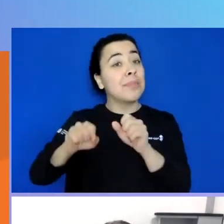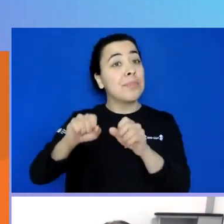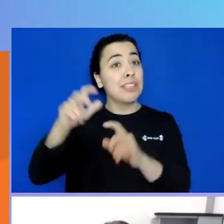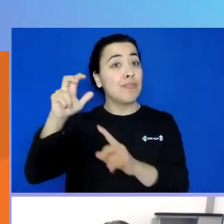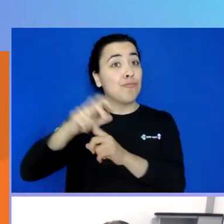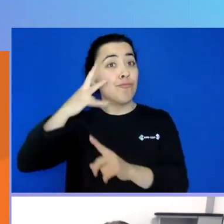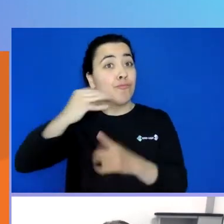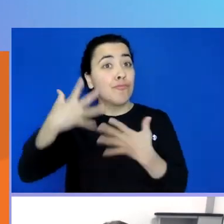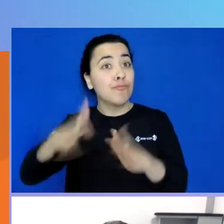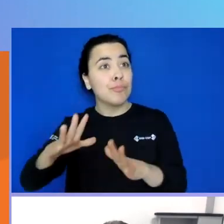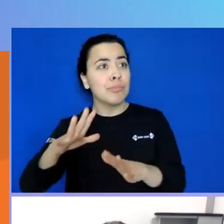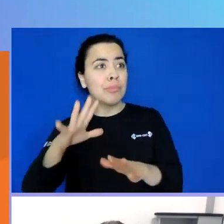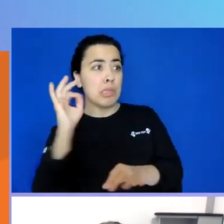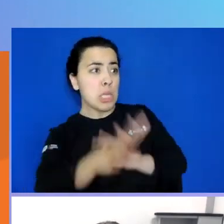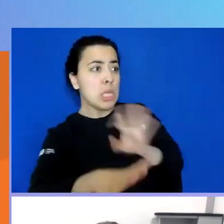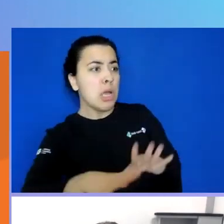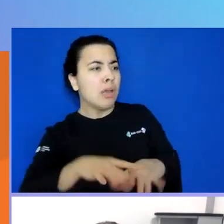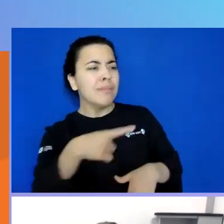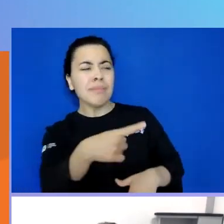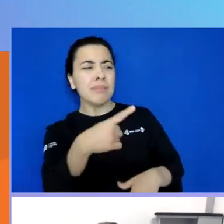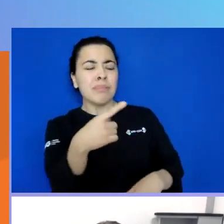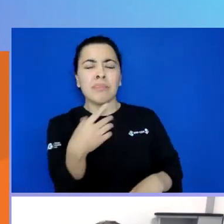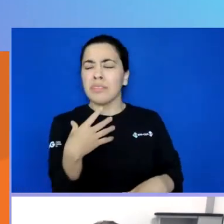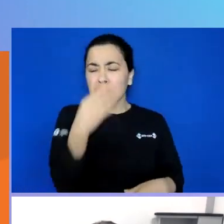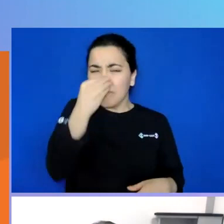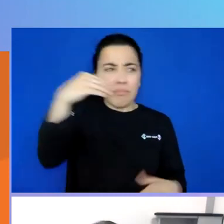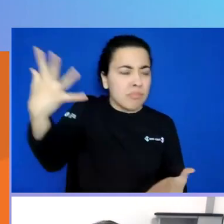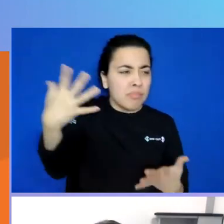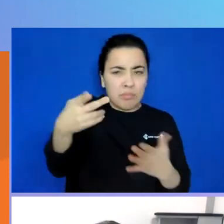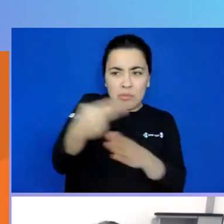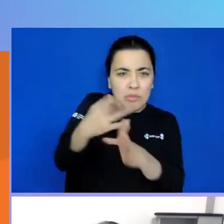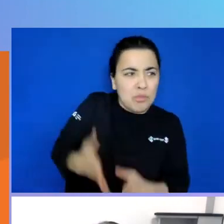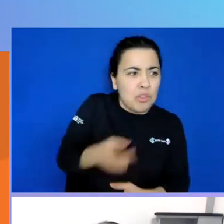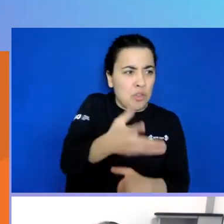very cold and caring more about the bottom line than users.